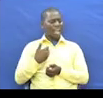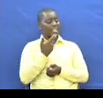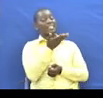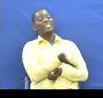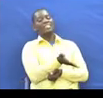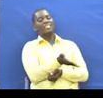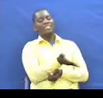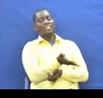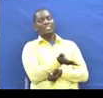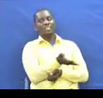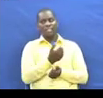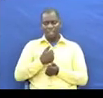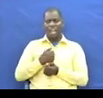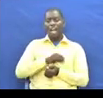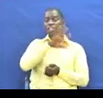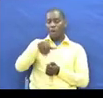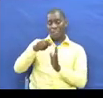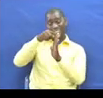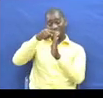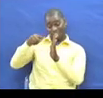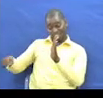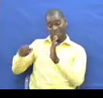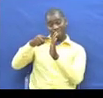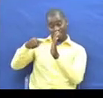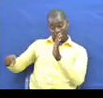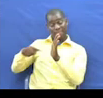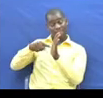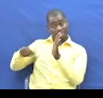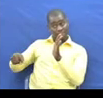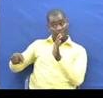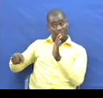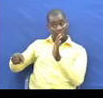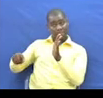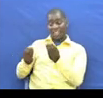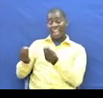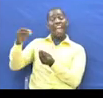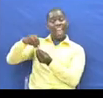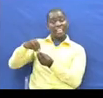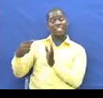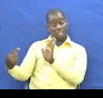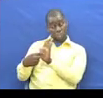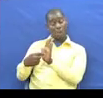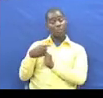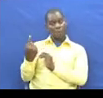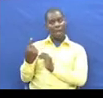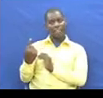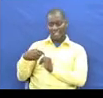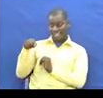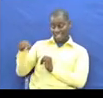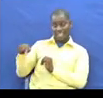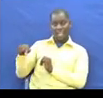this one here. You have this one here. I would like to add the second dot here. And also you have this one